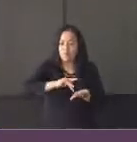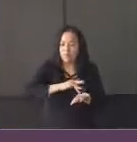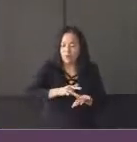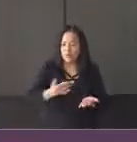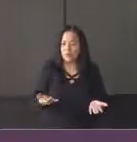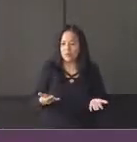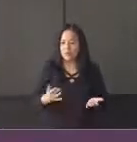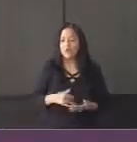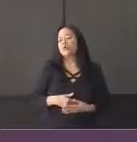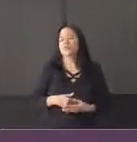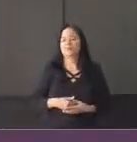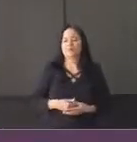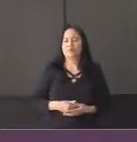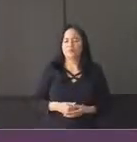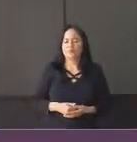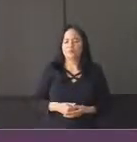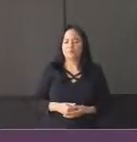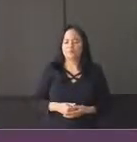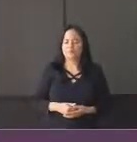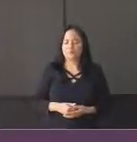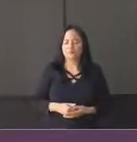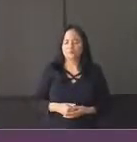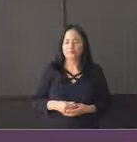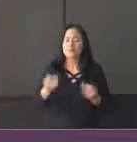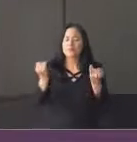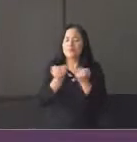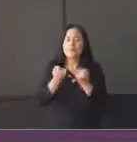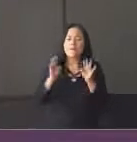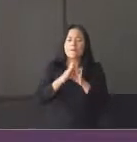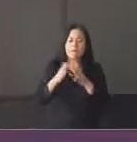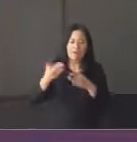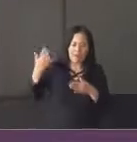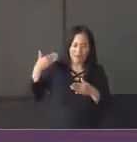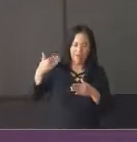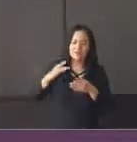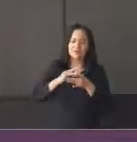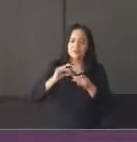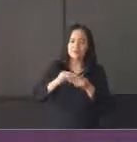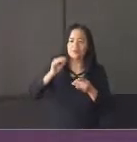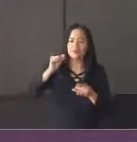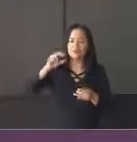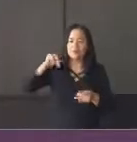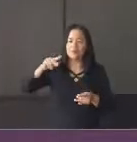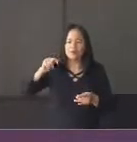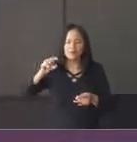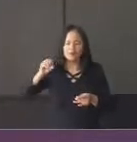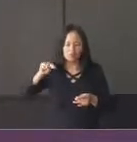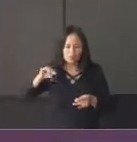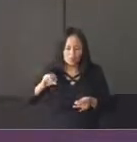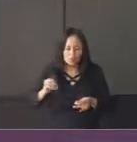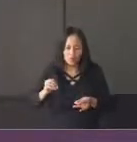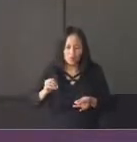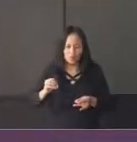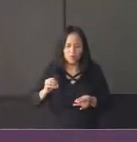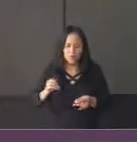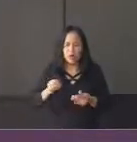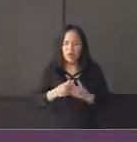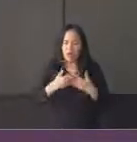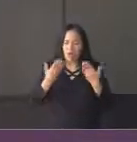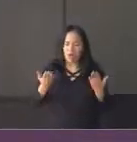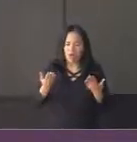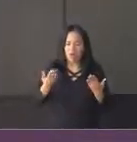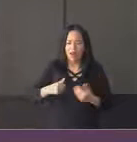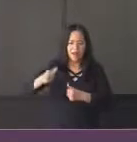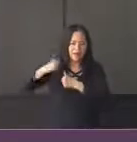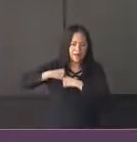migrants. I'd like to say, as Antonio said earlier, the relationship of